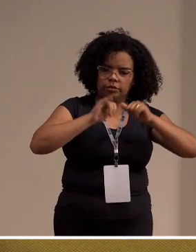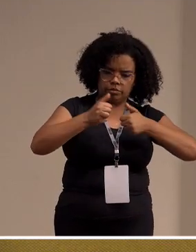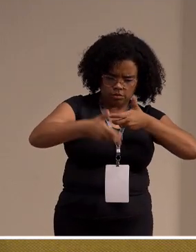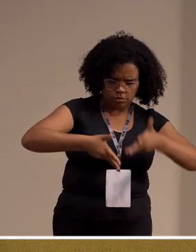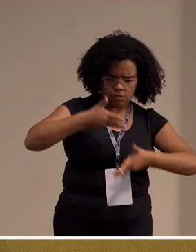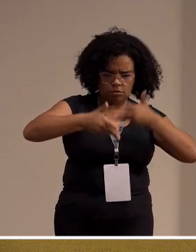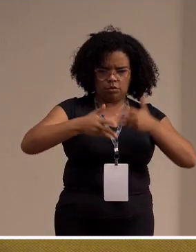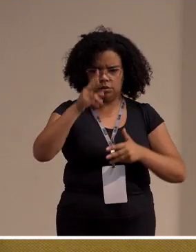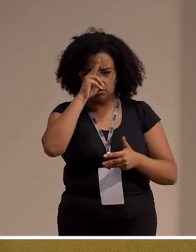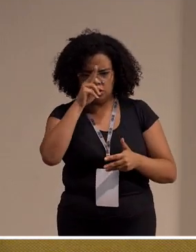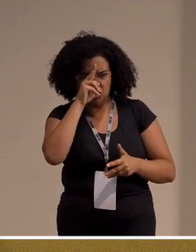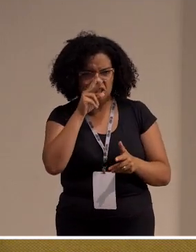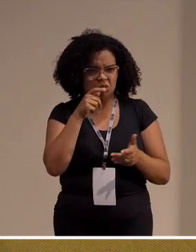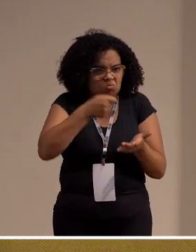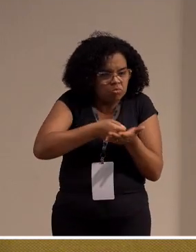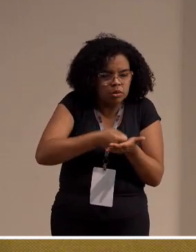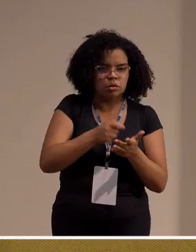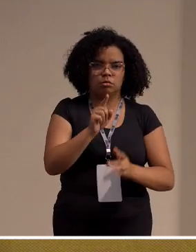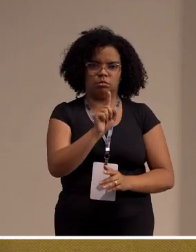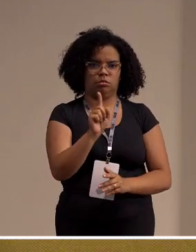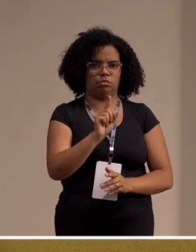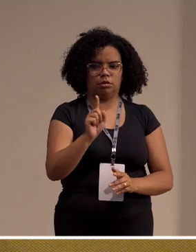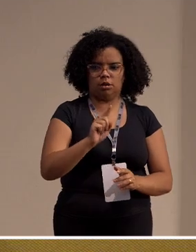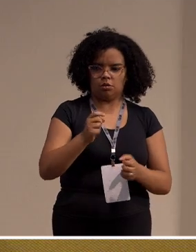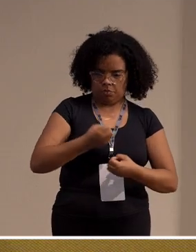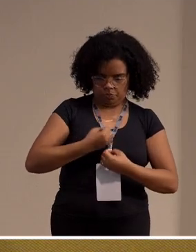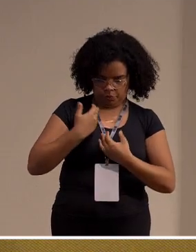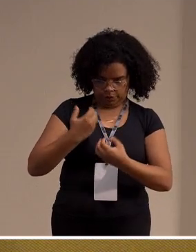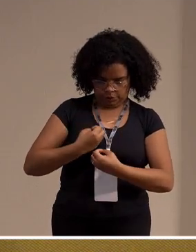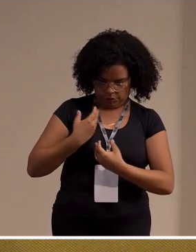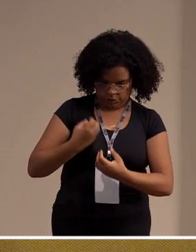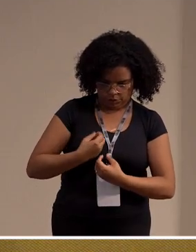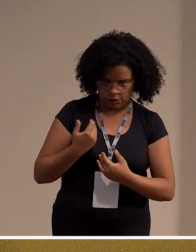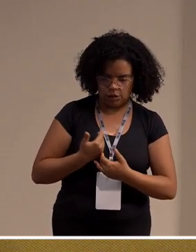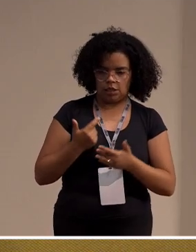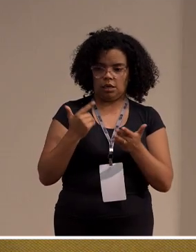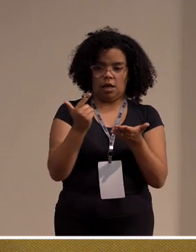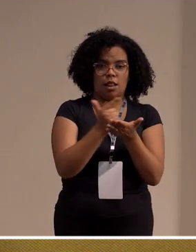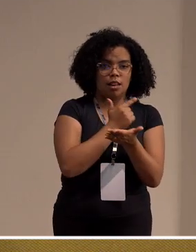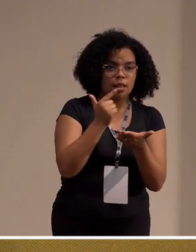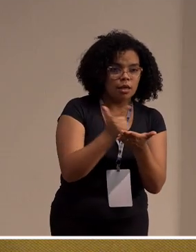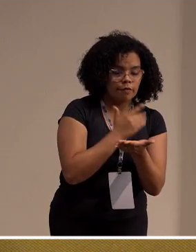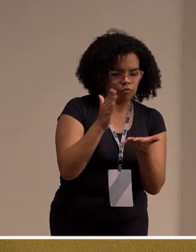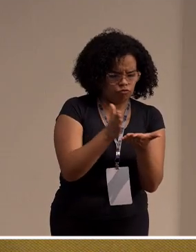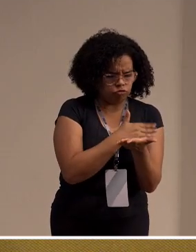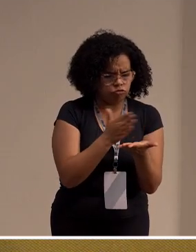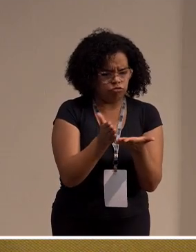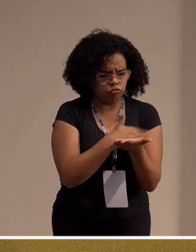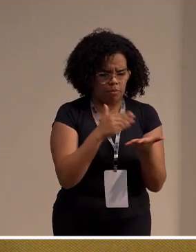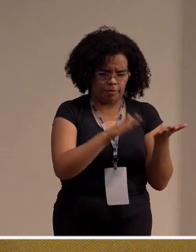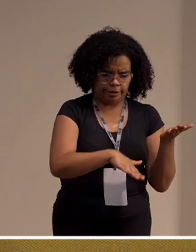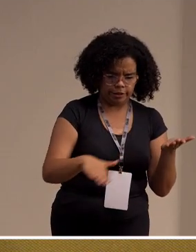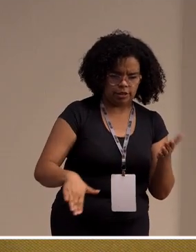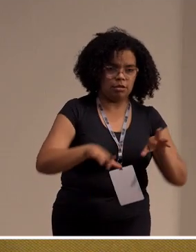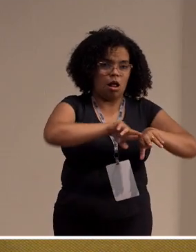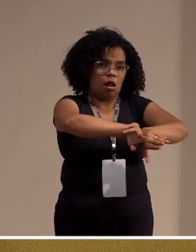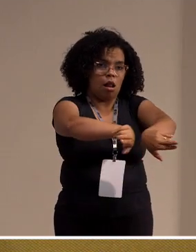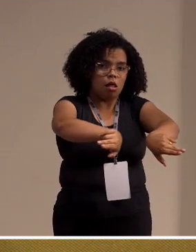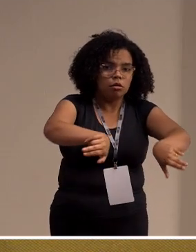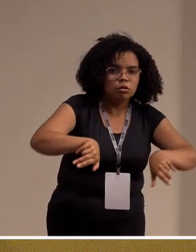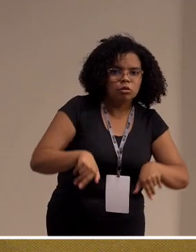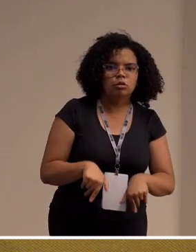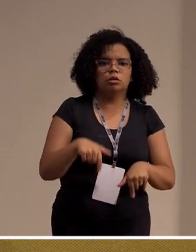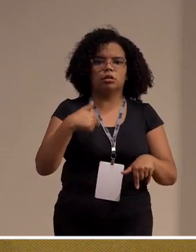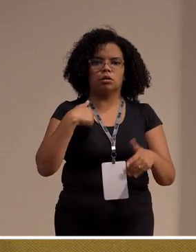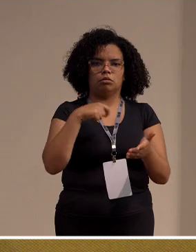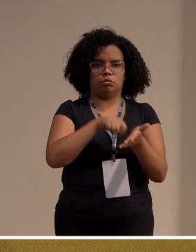in poetry, children's books, fiction, all of those different areas, I'm writing to challenge those